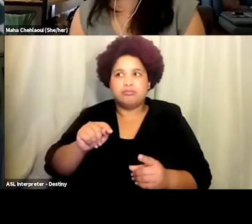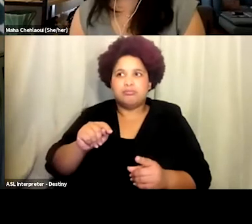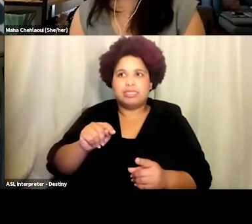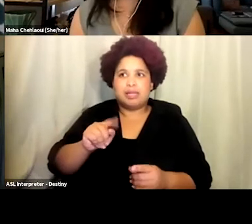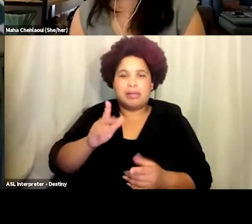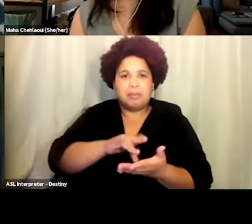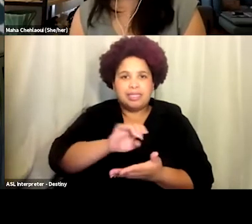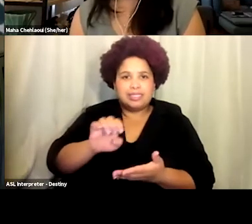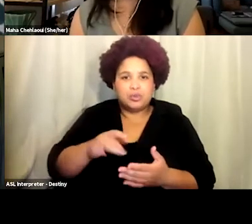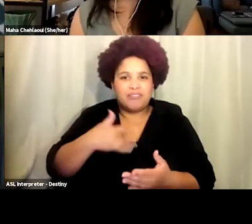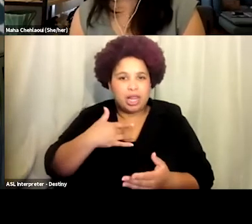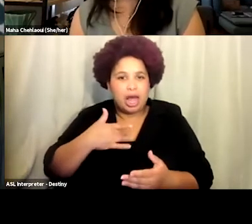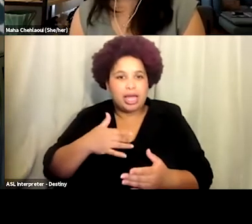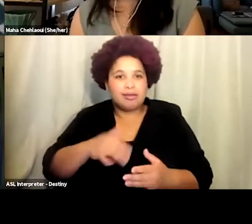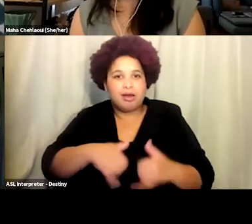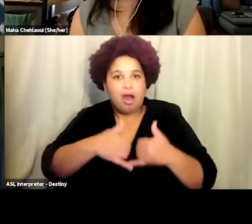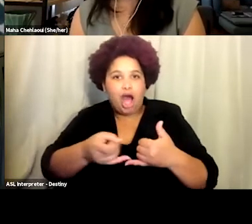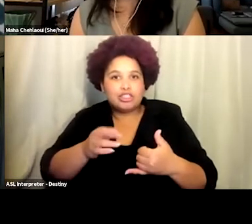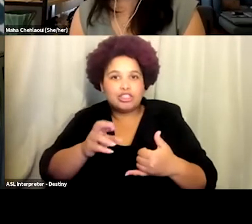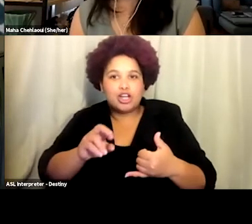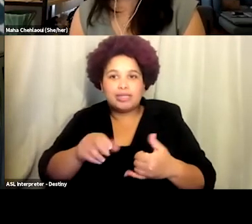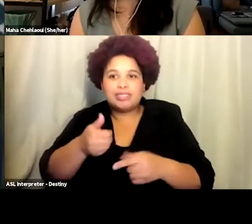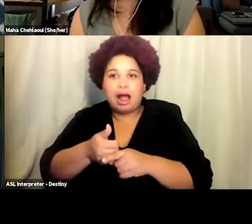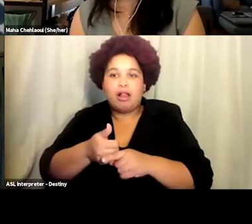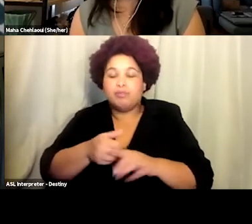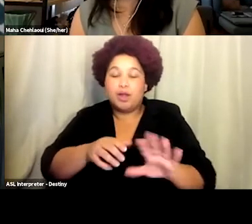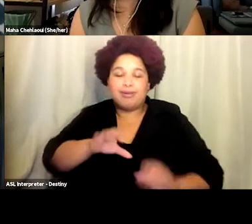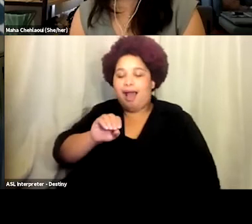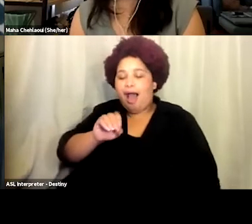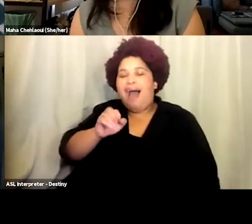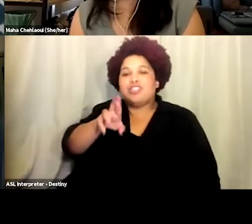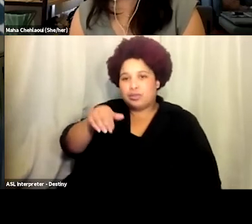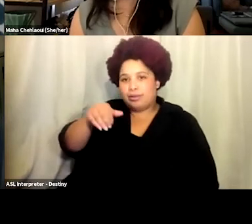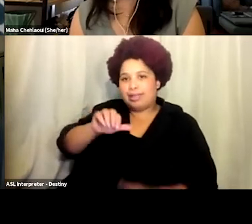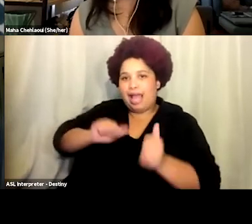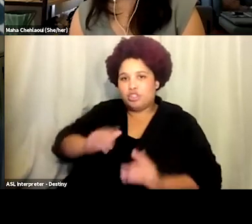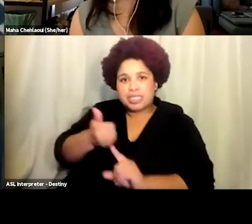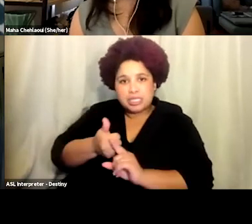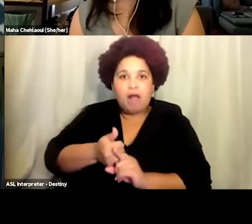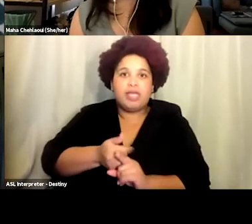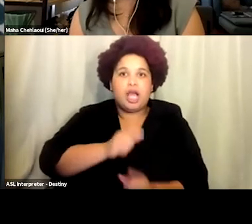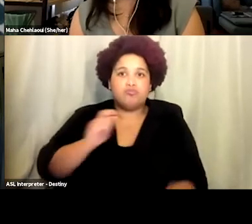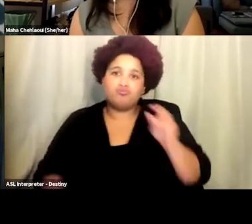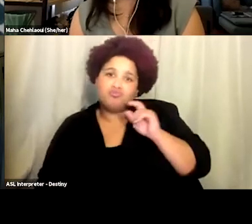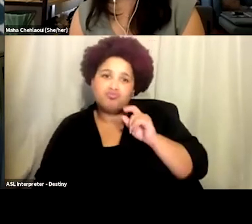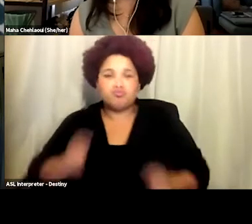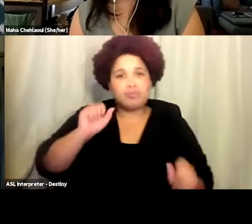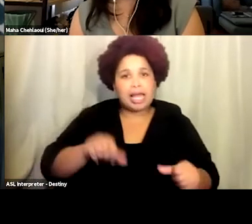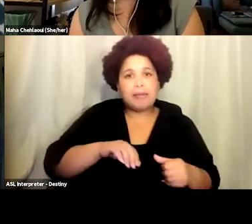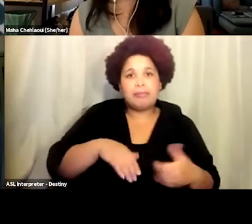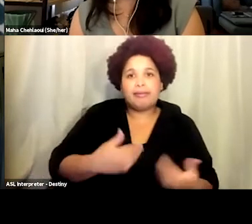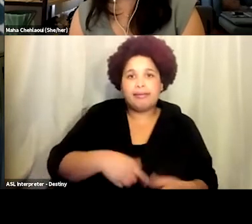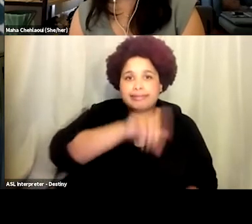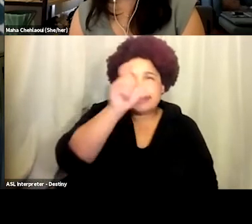like Oscar is such a chameleon and he should be able to play Italian and